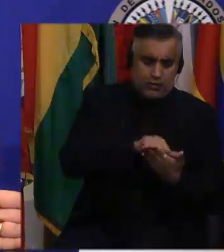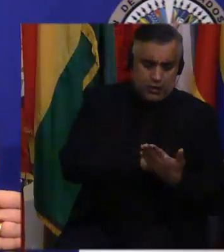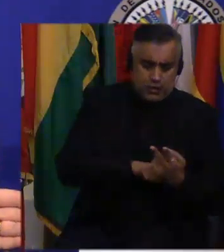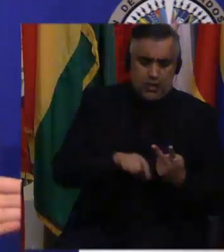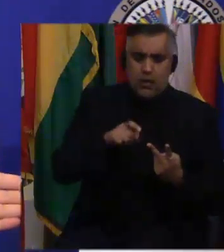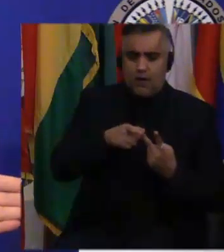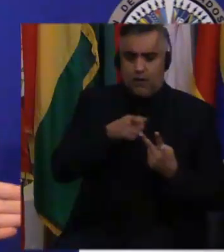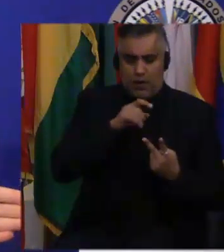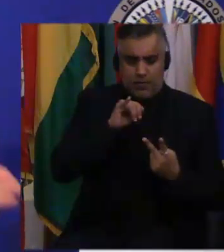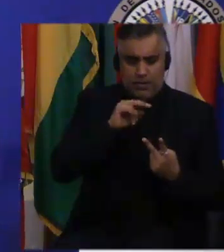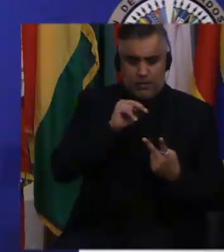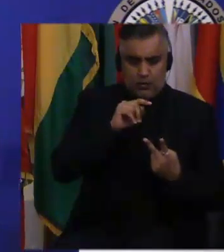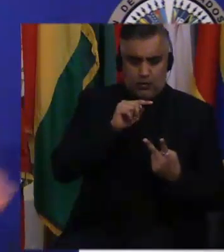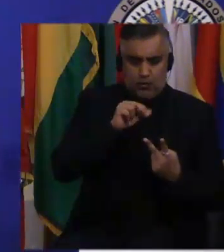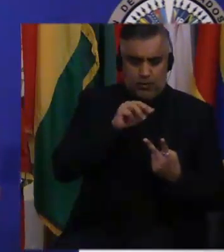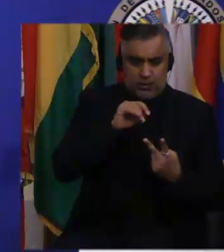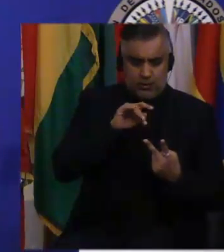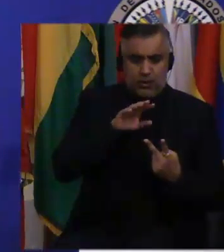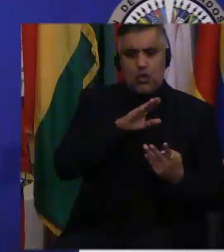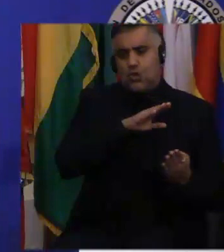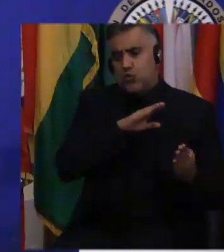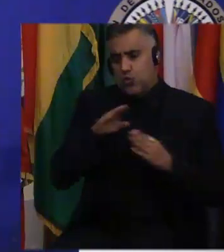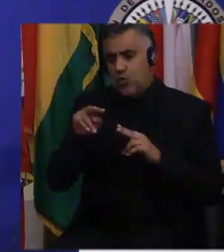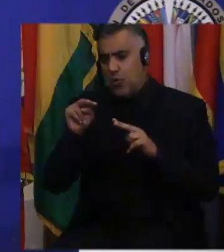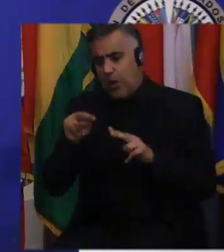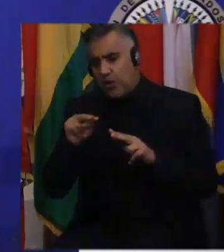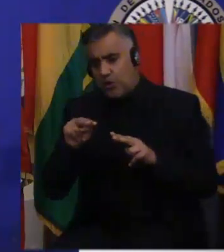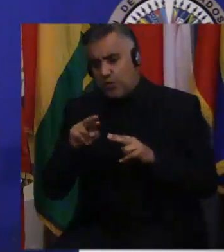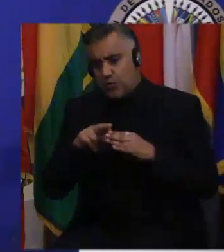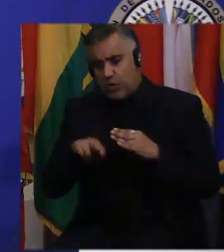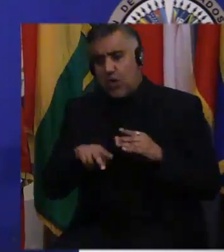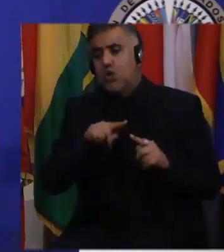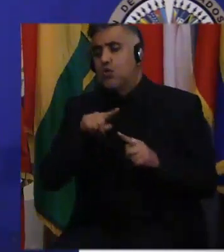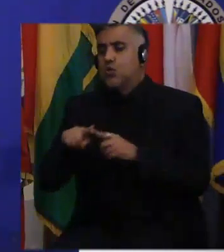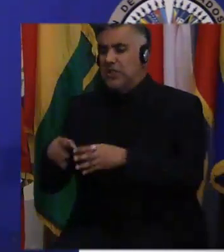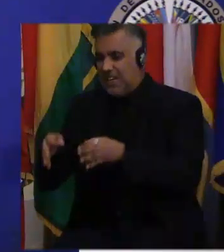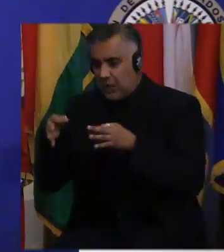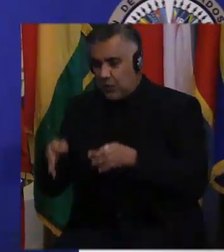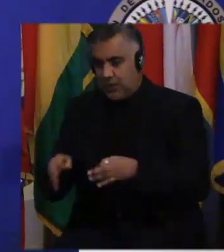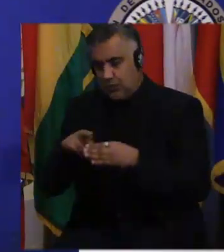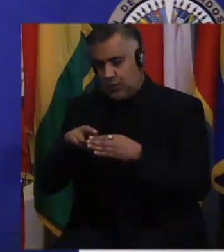from instruments and monitoring results to concrete results